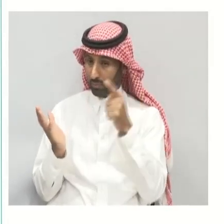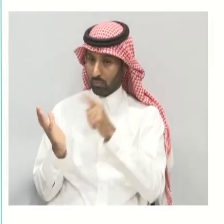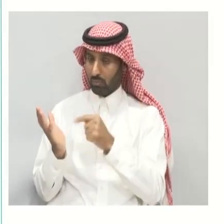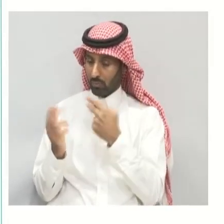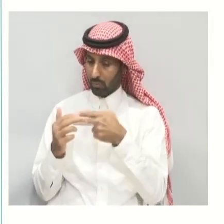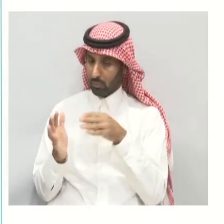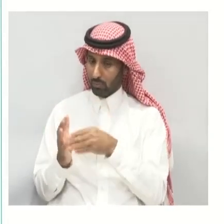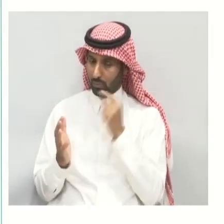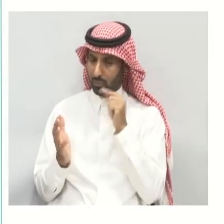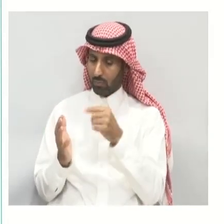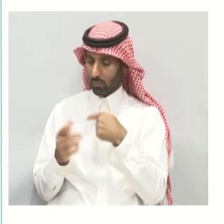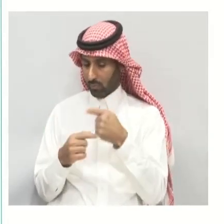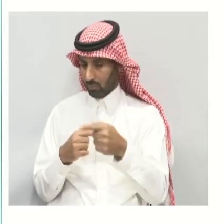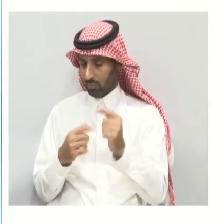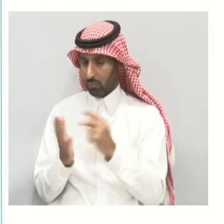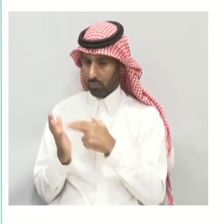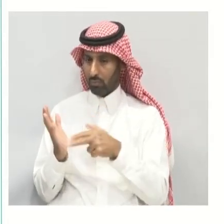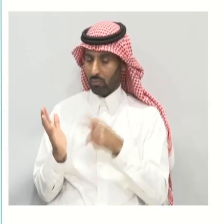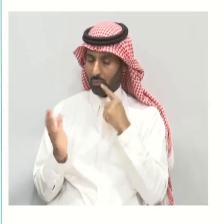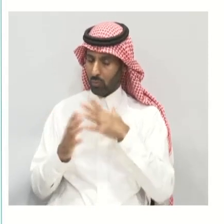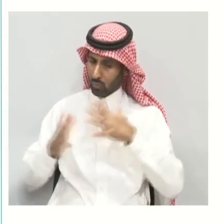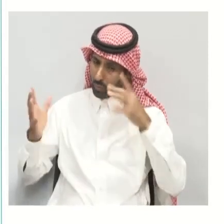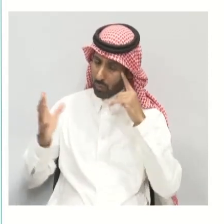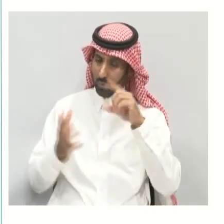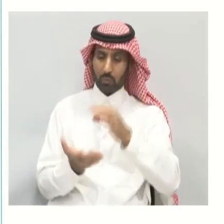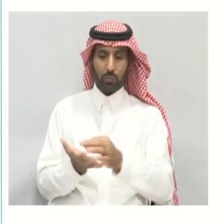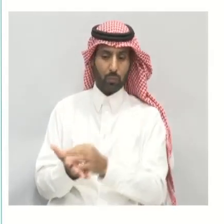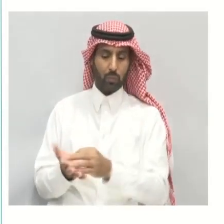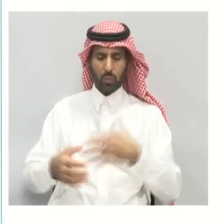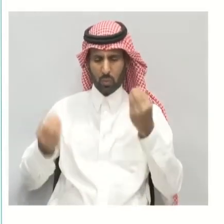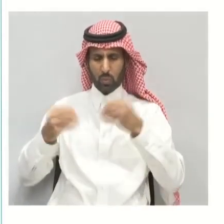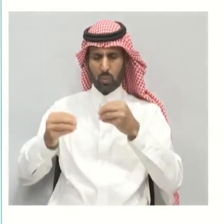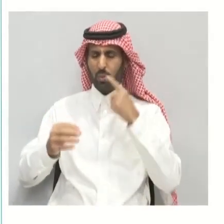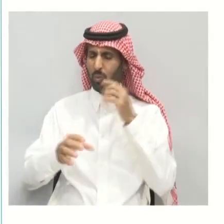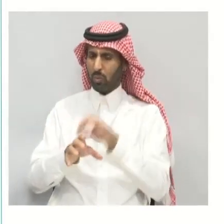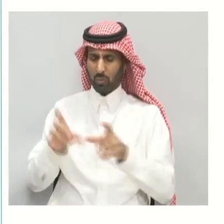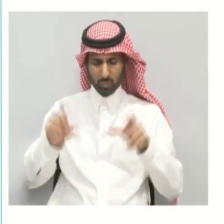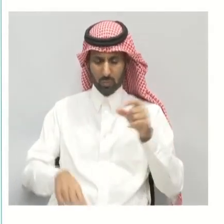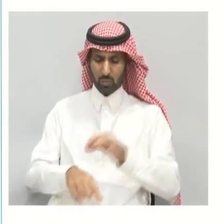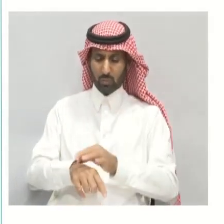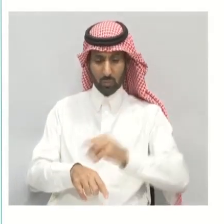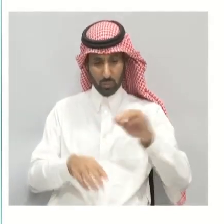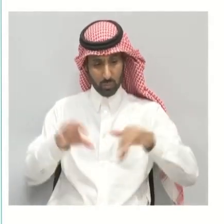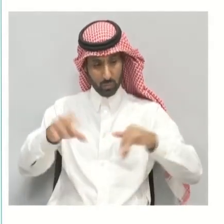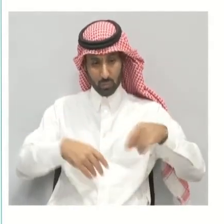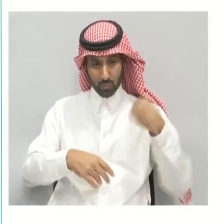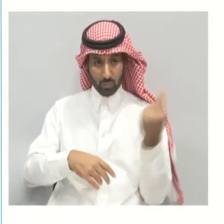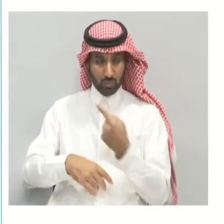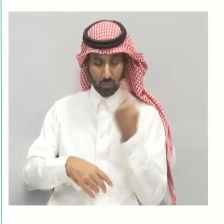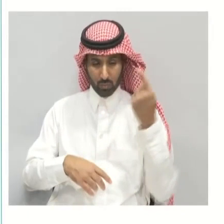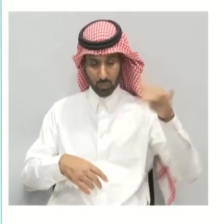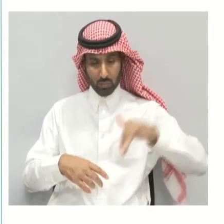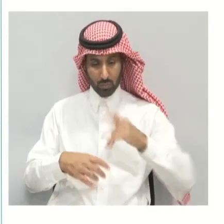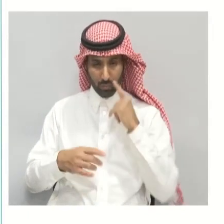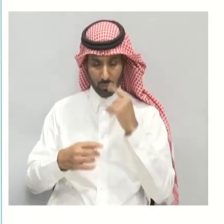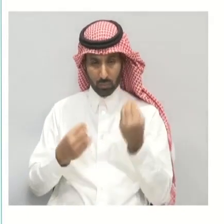we stopped at here, let's continue. It is a big town and it's very busy with people from many places around the world. And